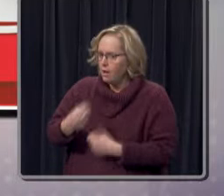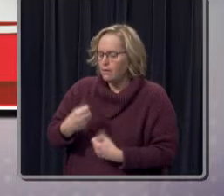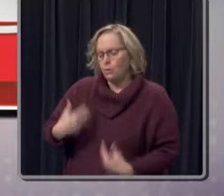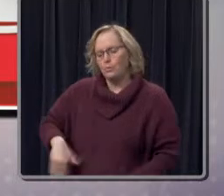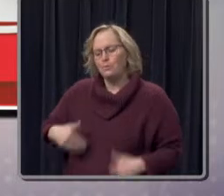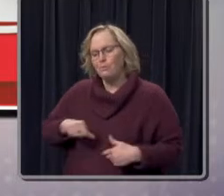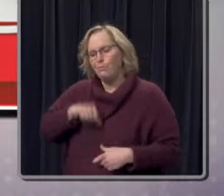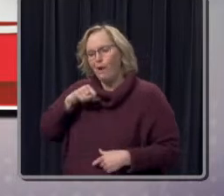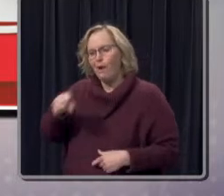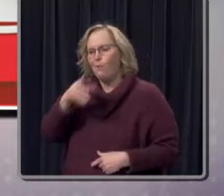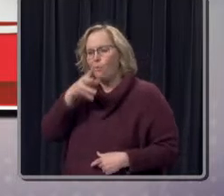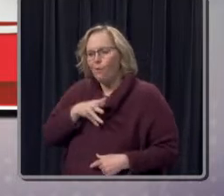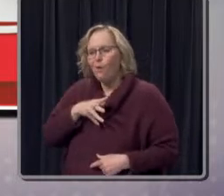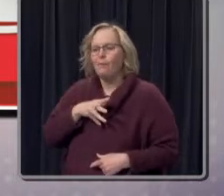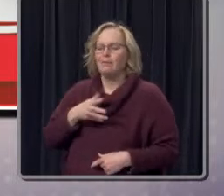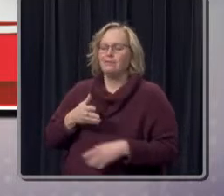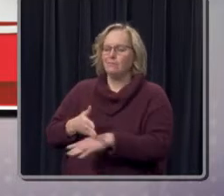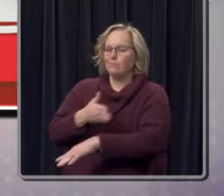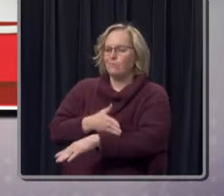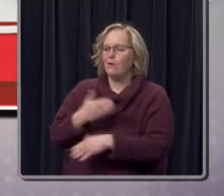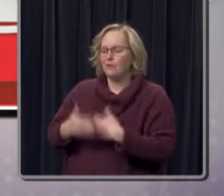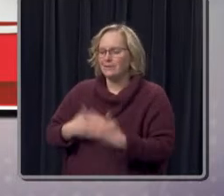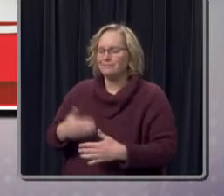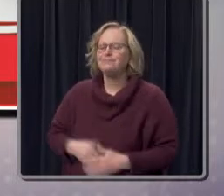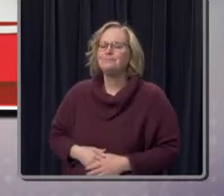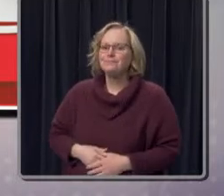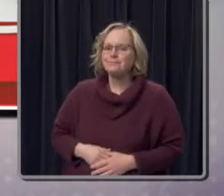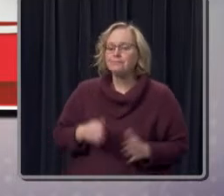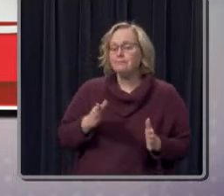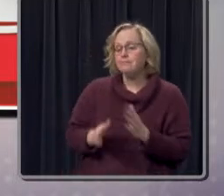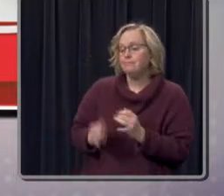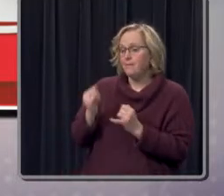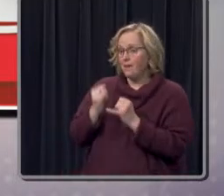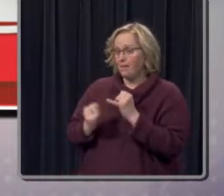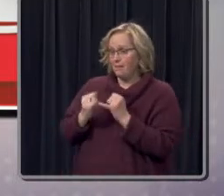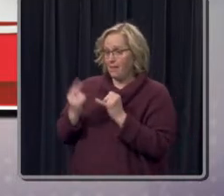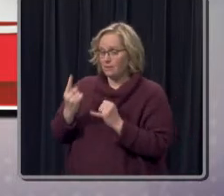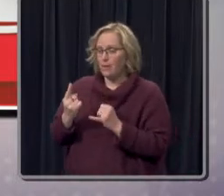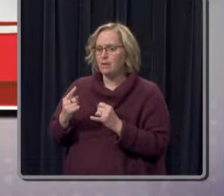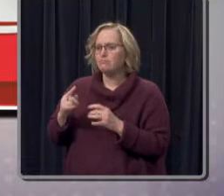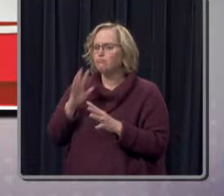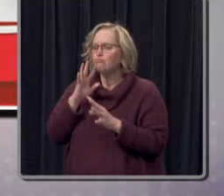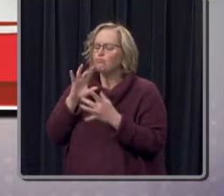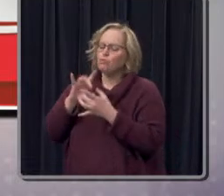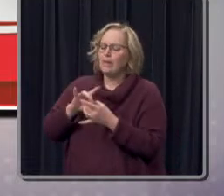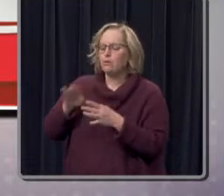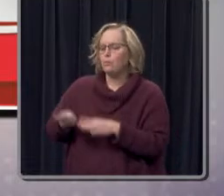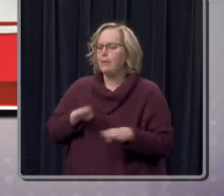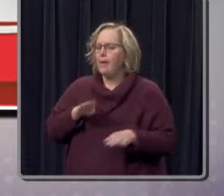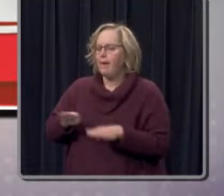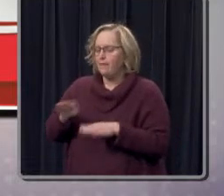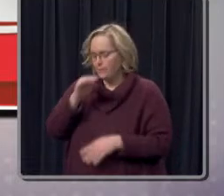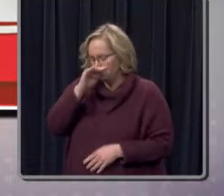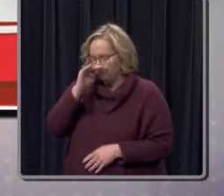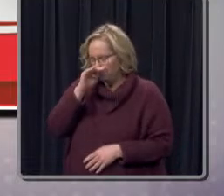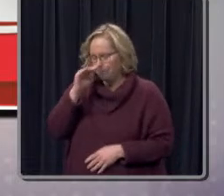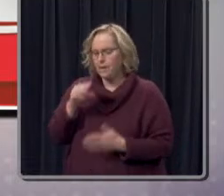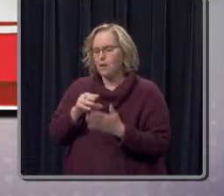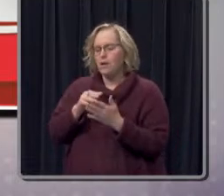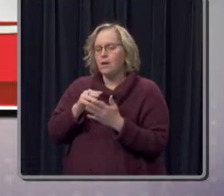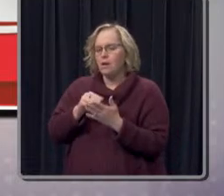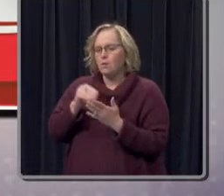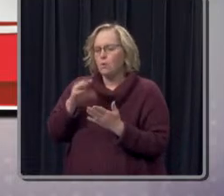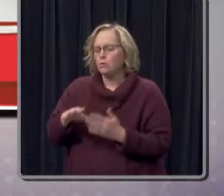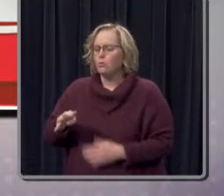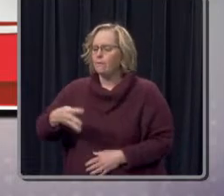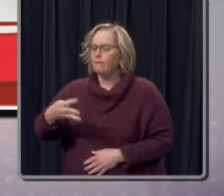lady to make that progress. And my last one, on the behavior side of things, a student, a fourth grader on